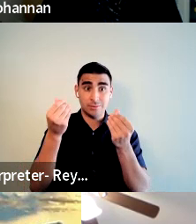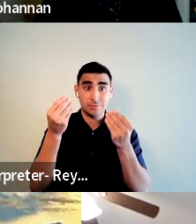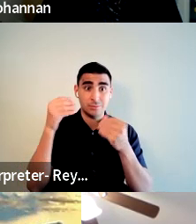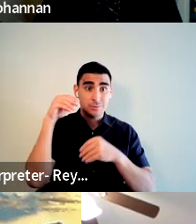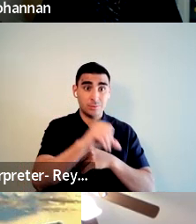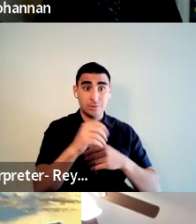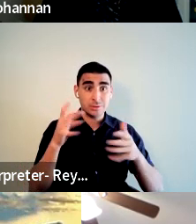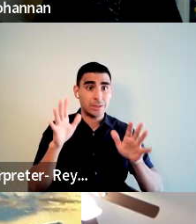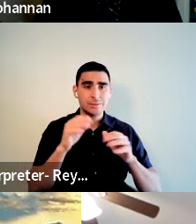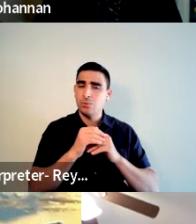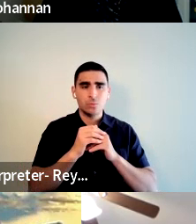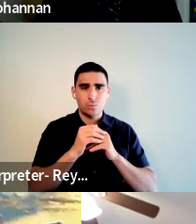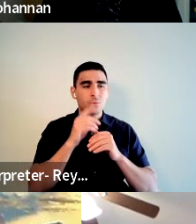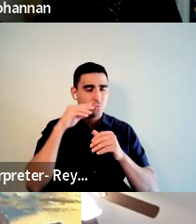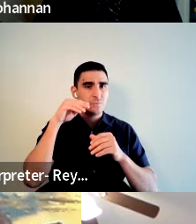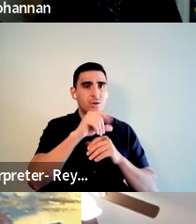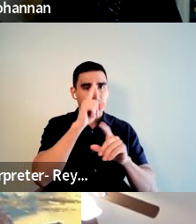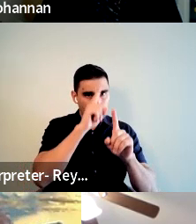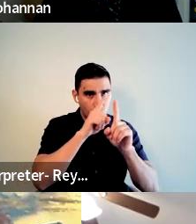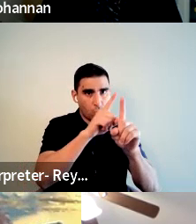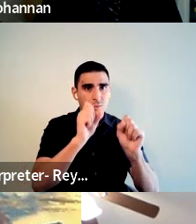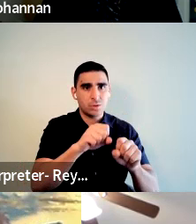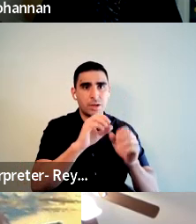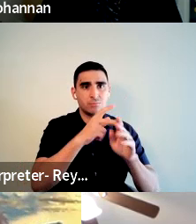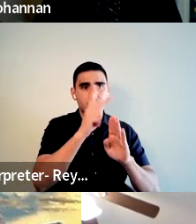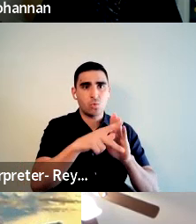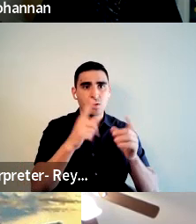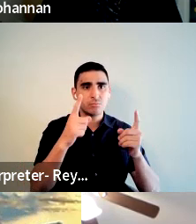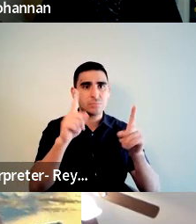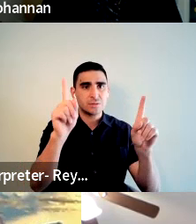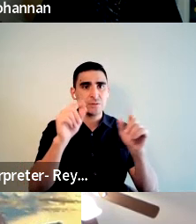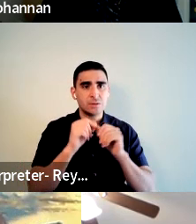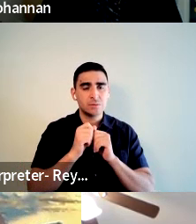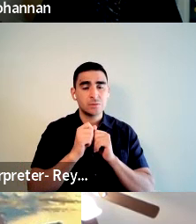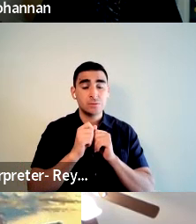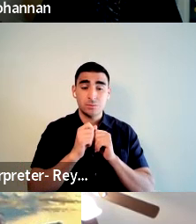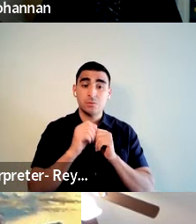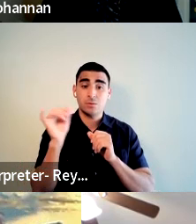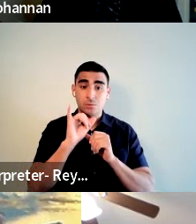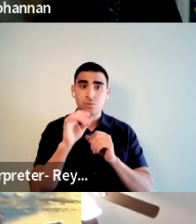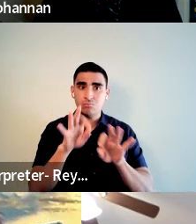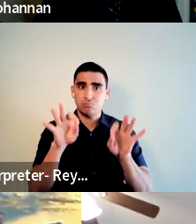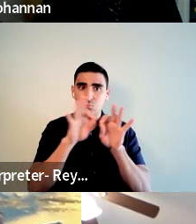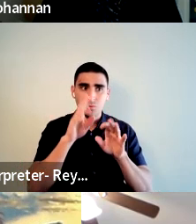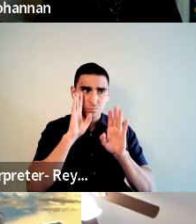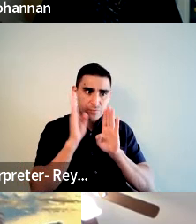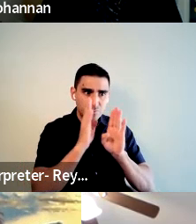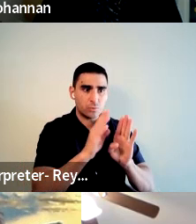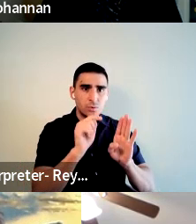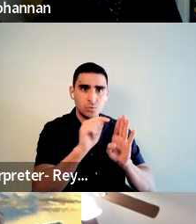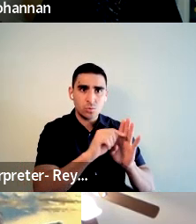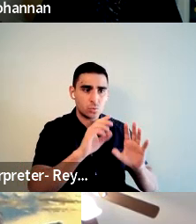for the program to be a success, and making sure that underserved populations are